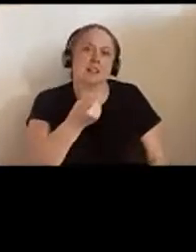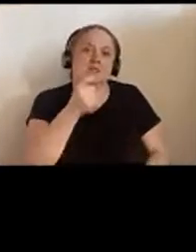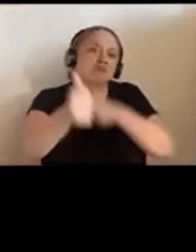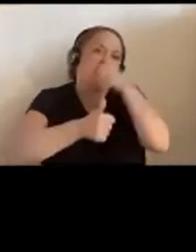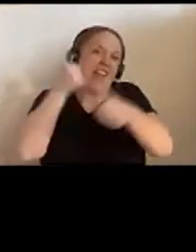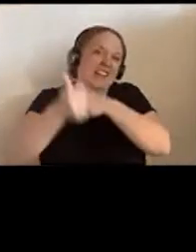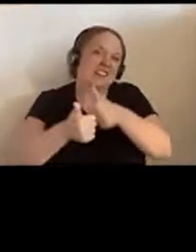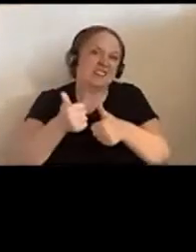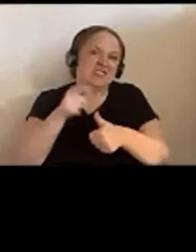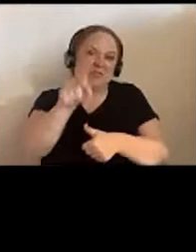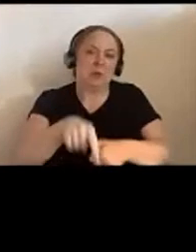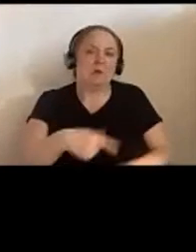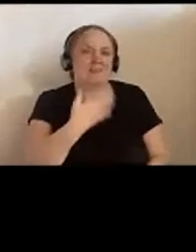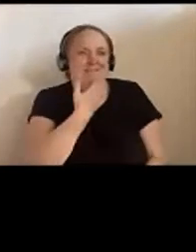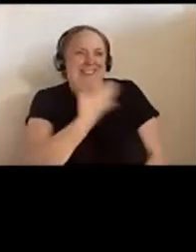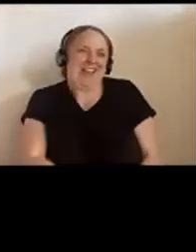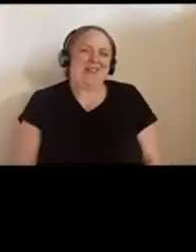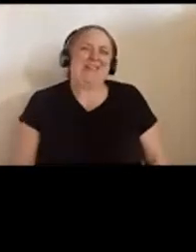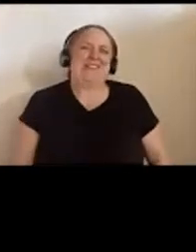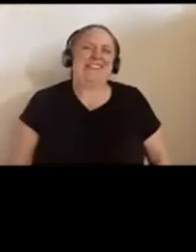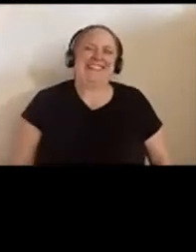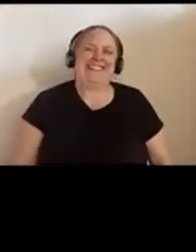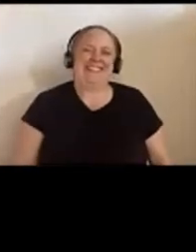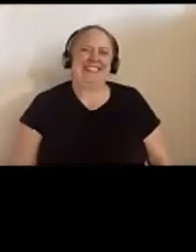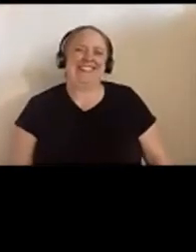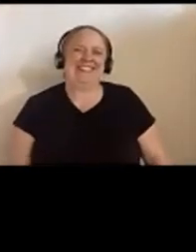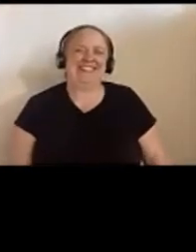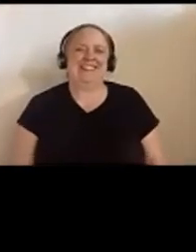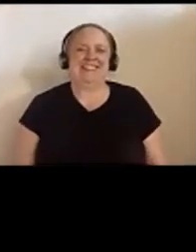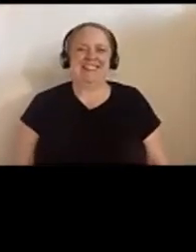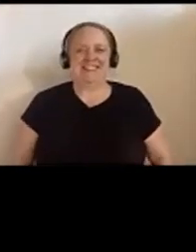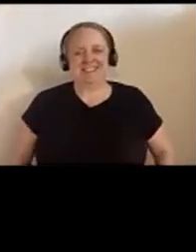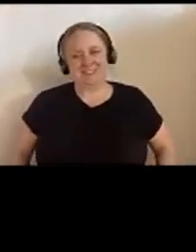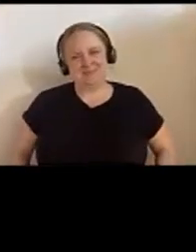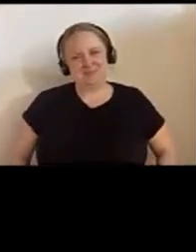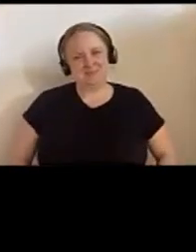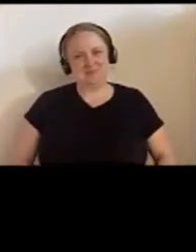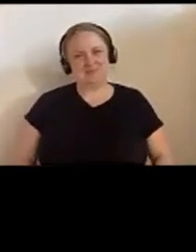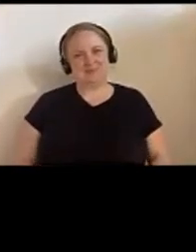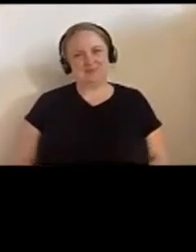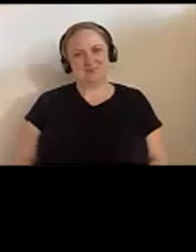So, thank you. you can come back to that if you like.